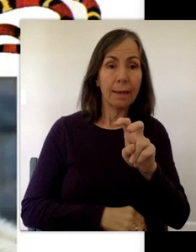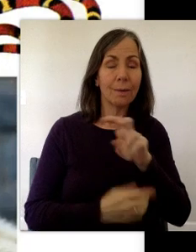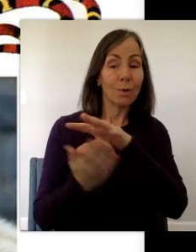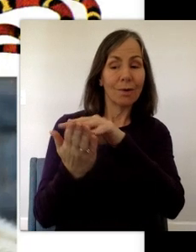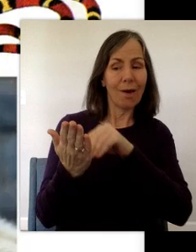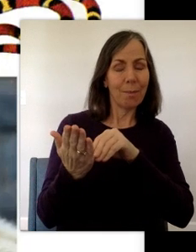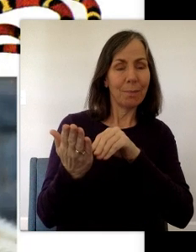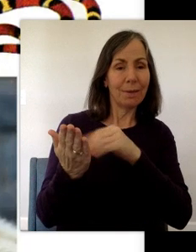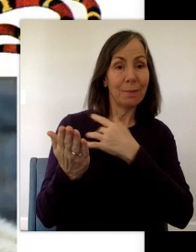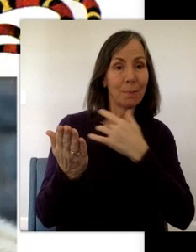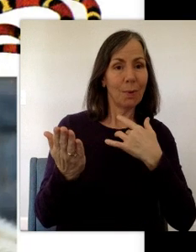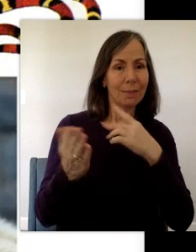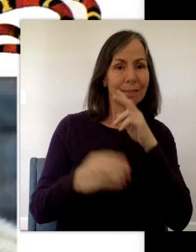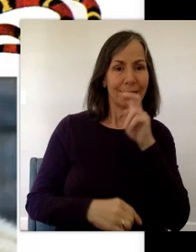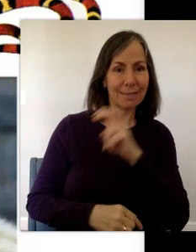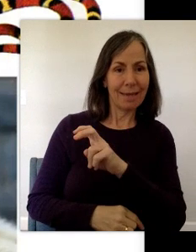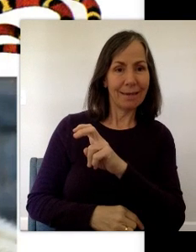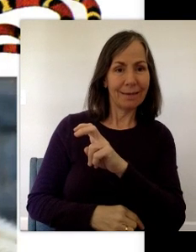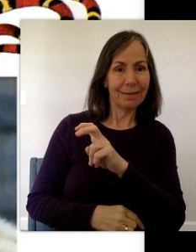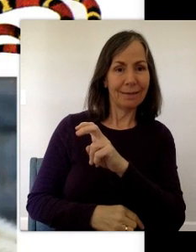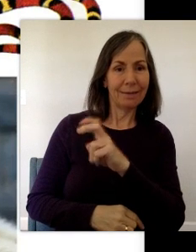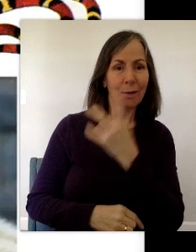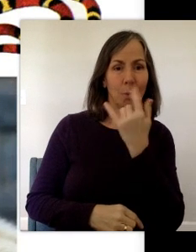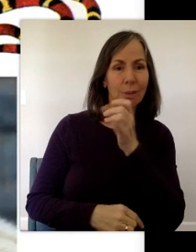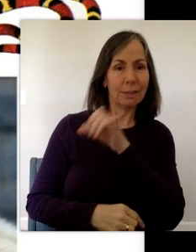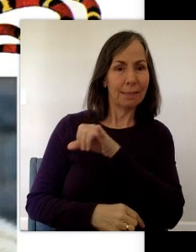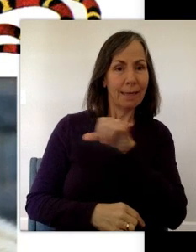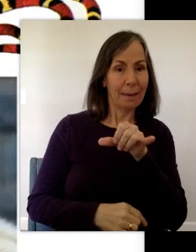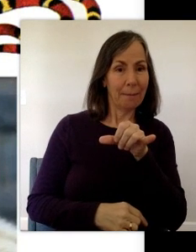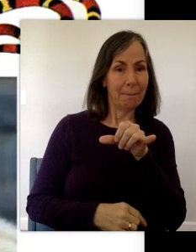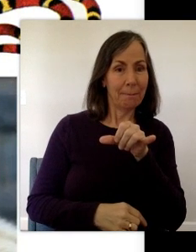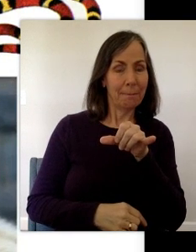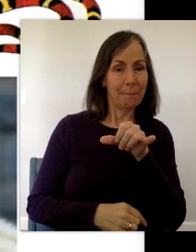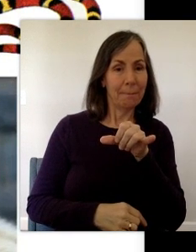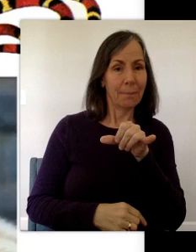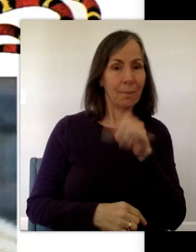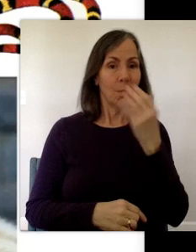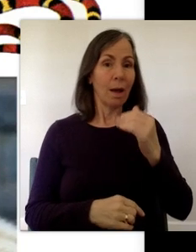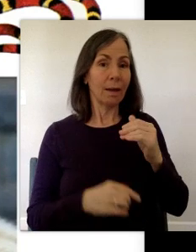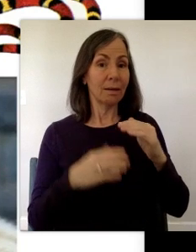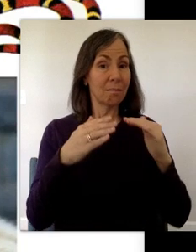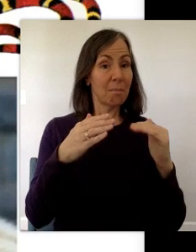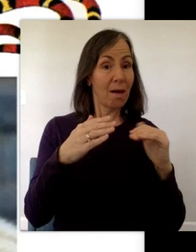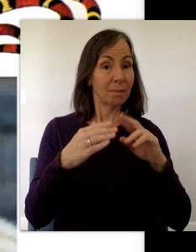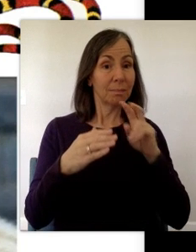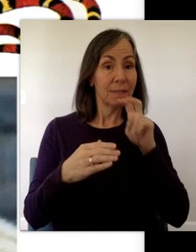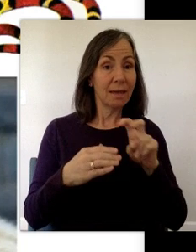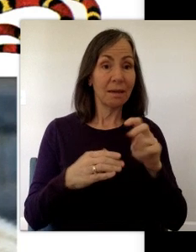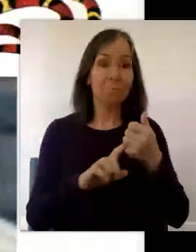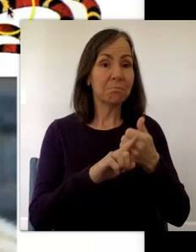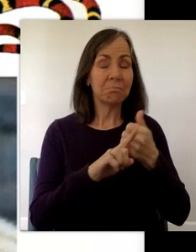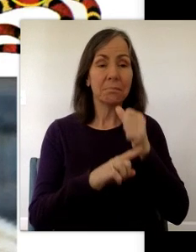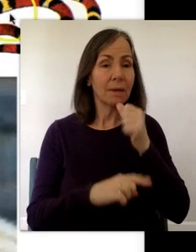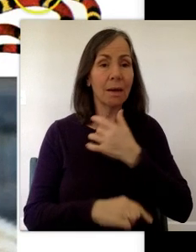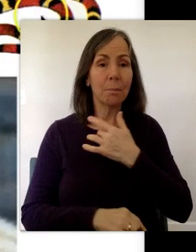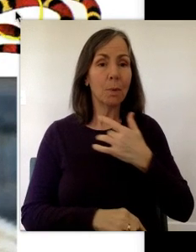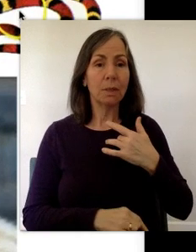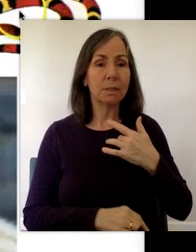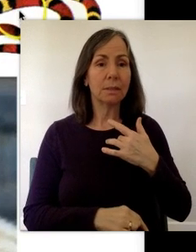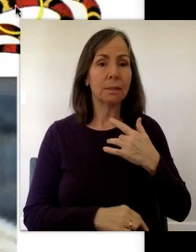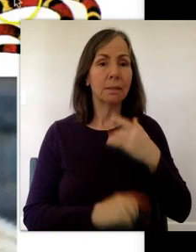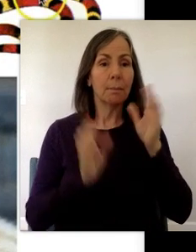copies this poisonous snake so that things don't bother it. So an owl won't choose to